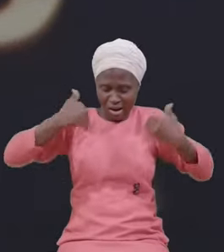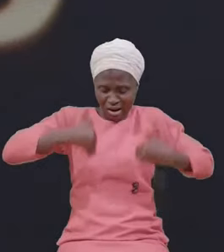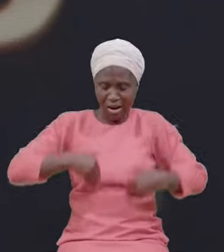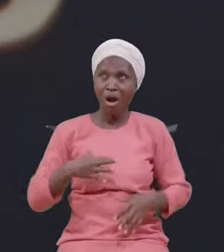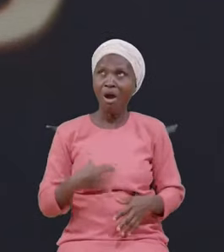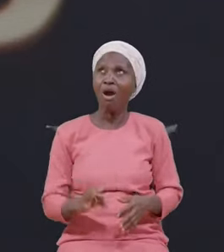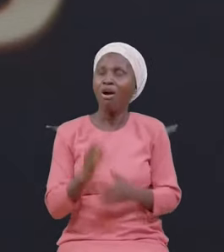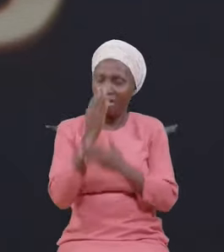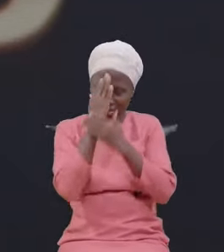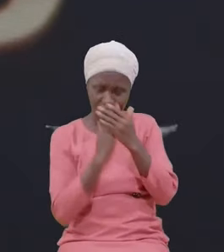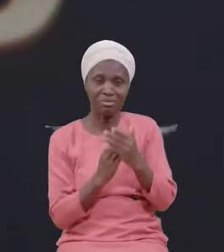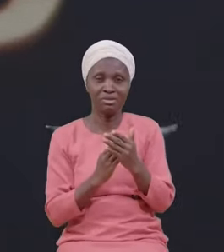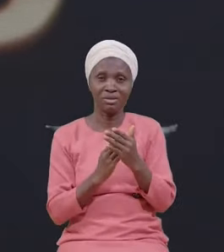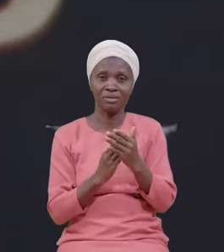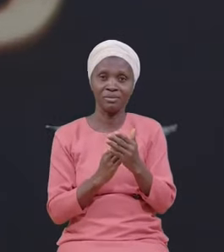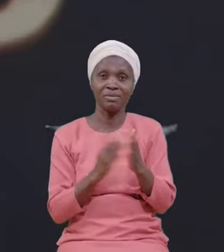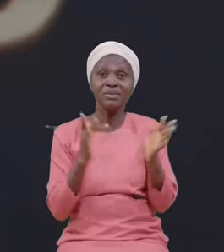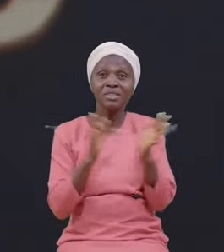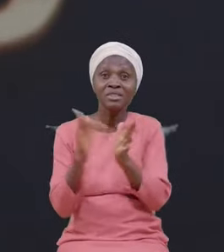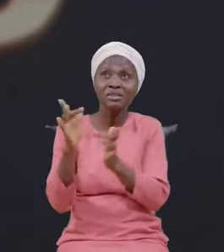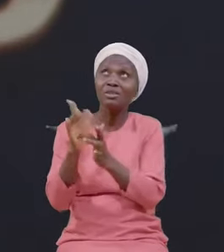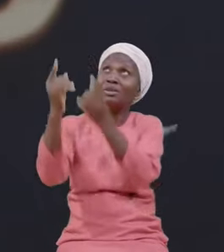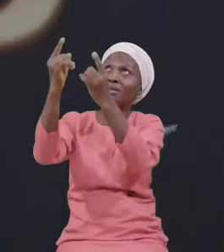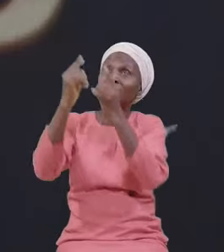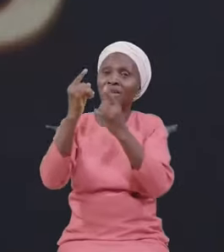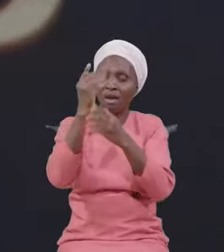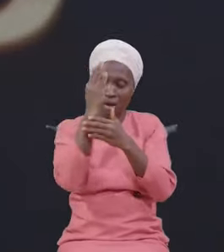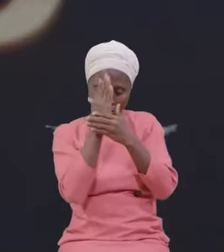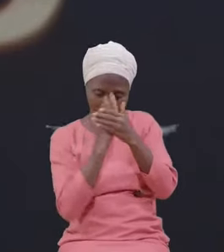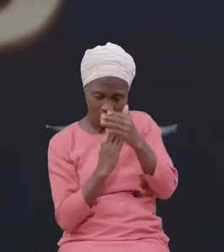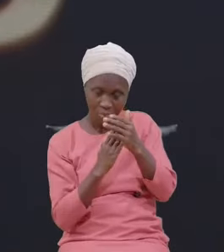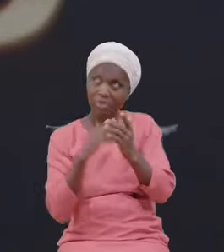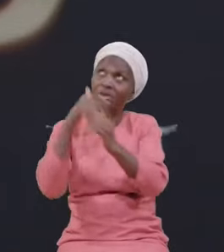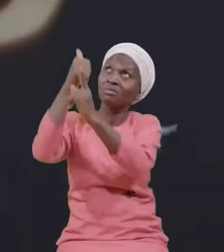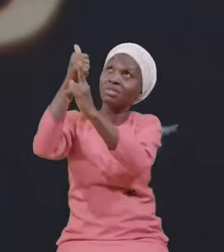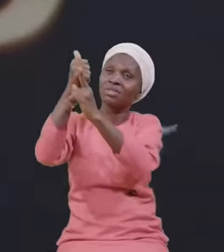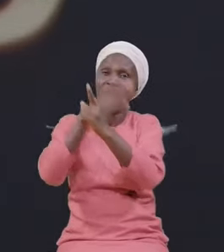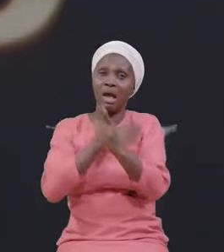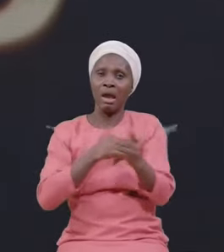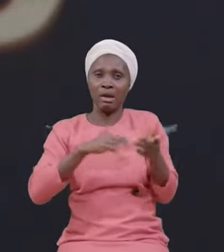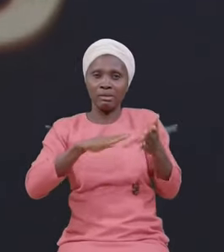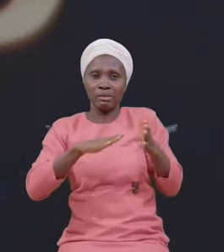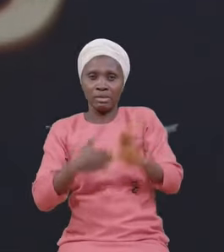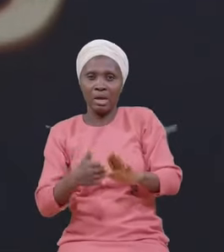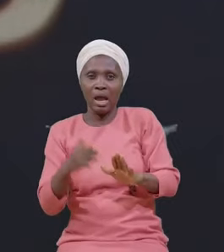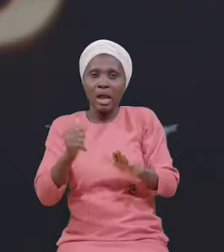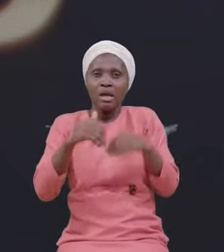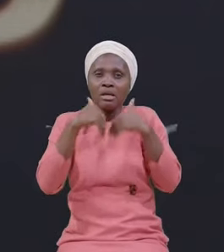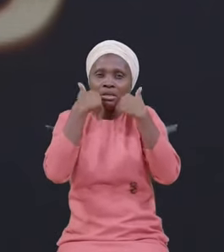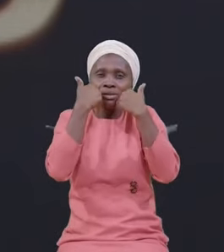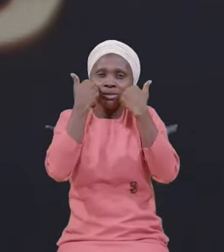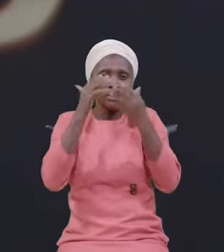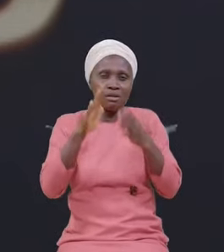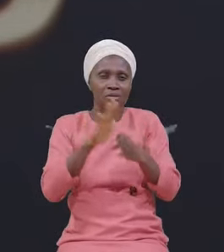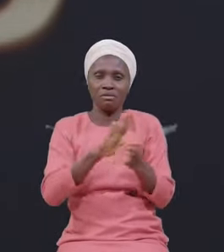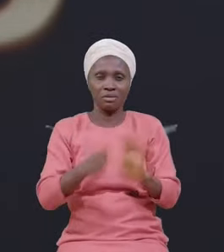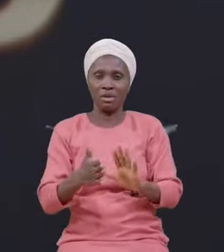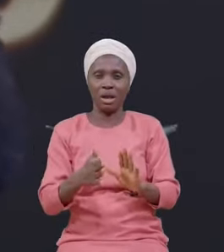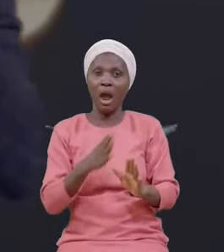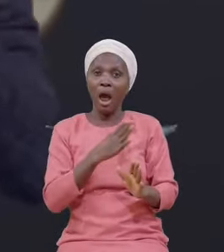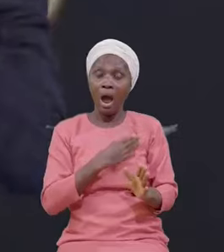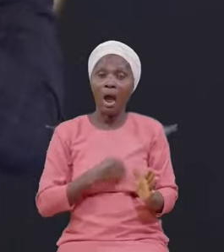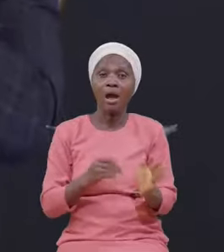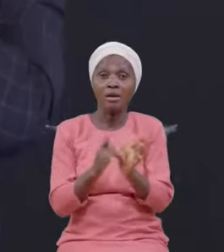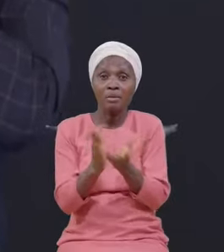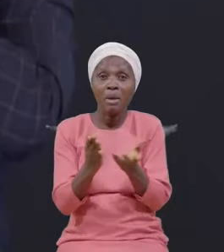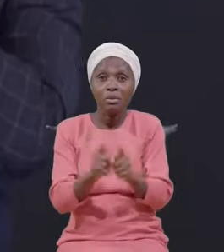himself died a shameful dead but later on the Bible say he was highly exalted open your mouth